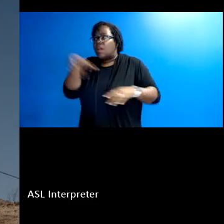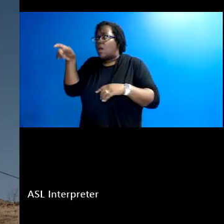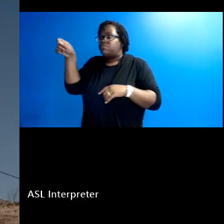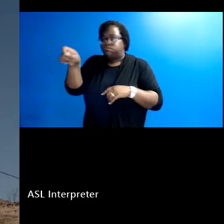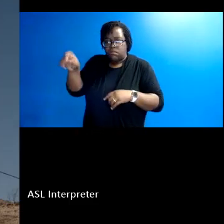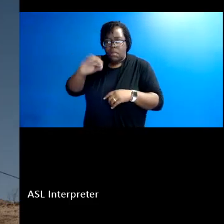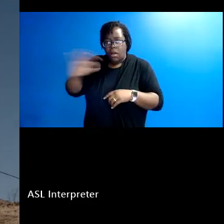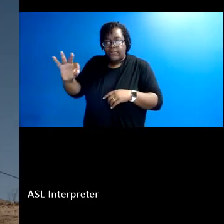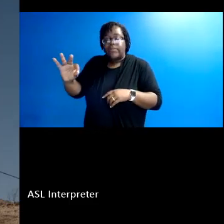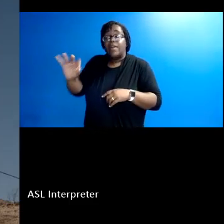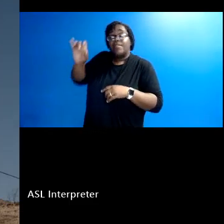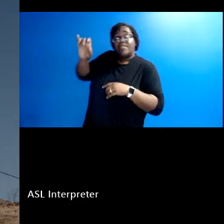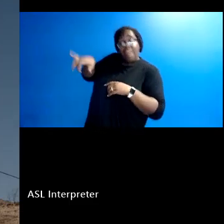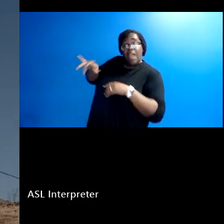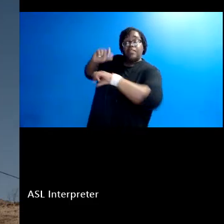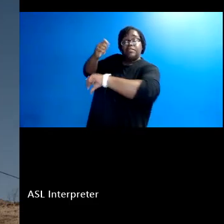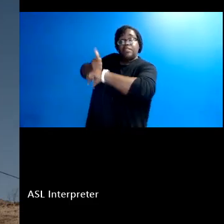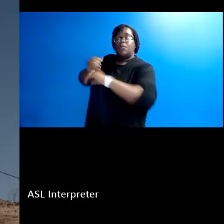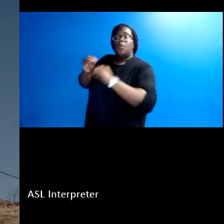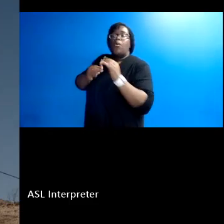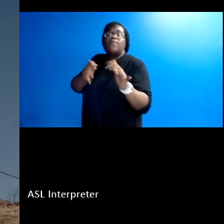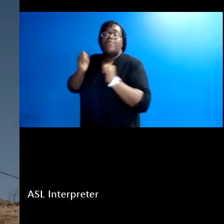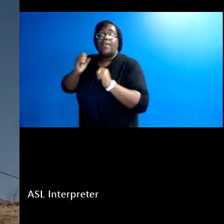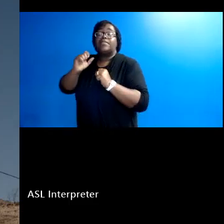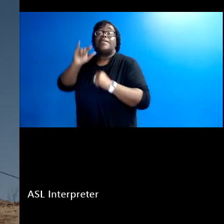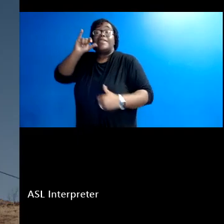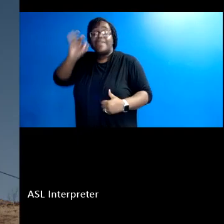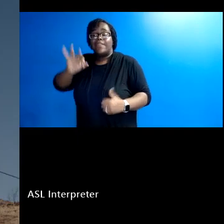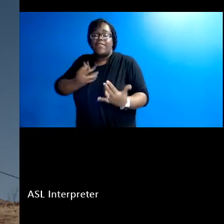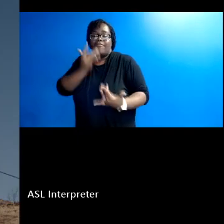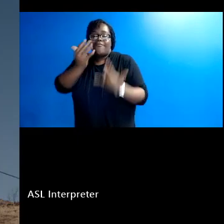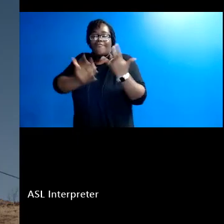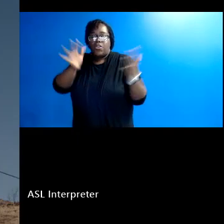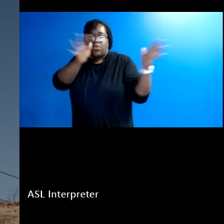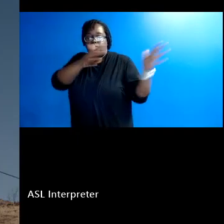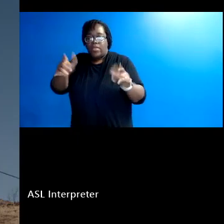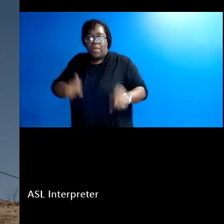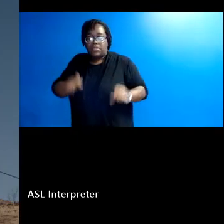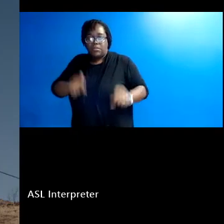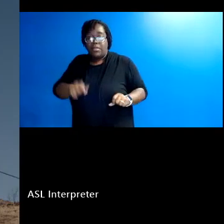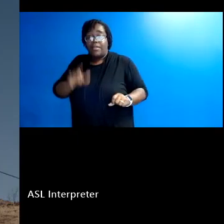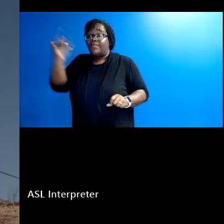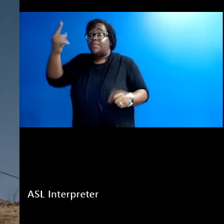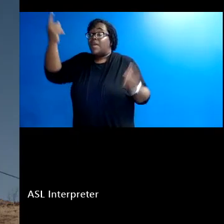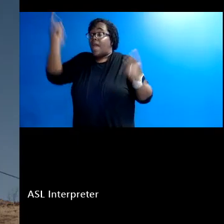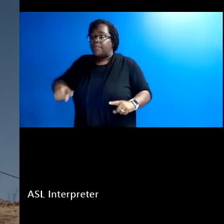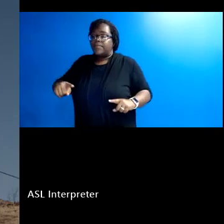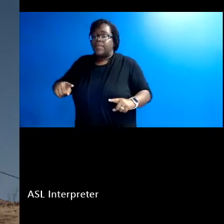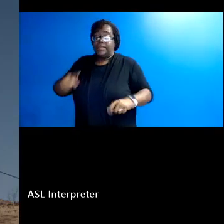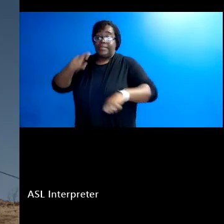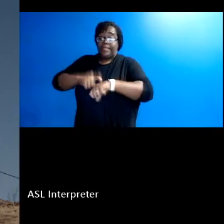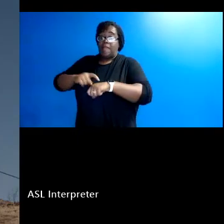little faster when there's fire weather conditions present. So in case something does happen, we want to reduce that time